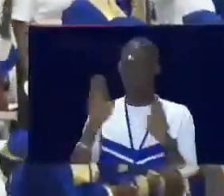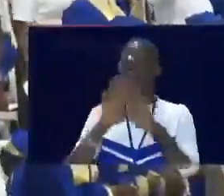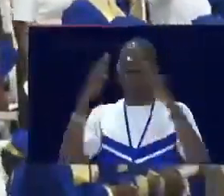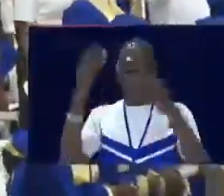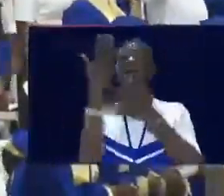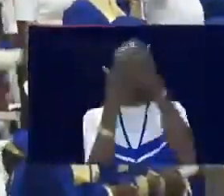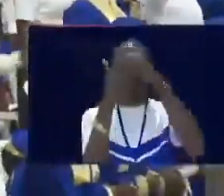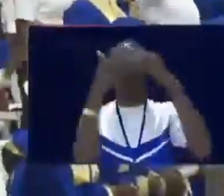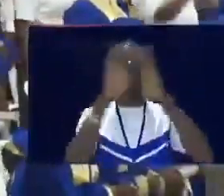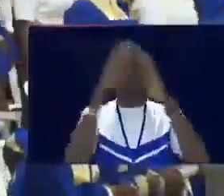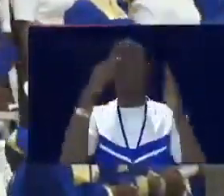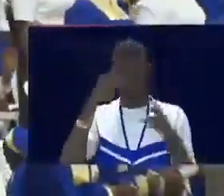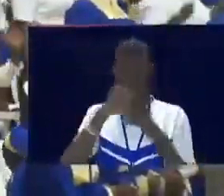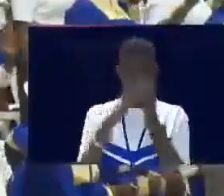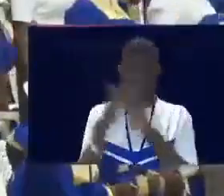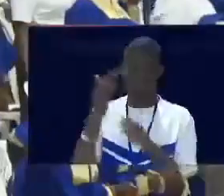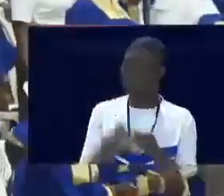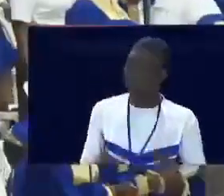Thank you, Jesus.